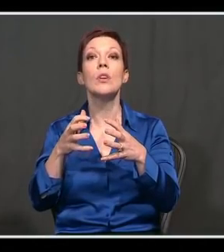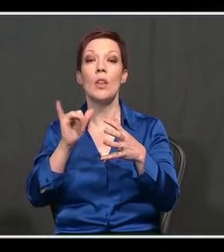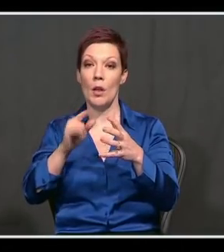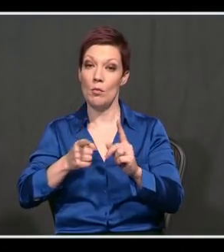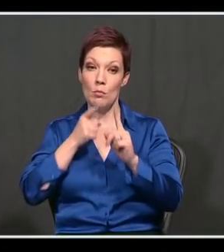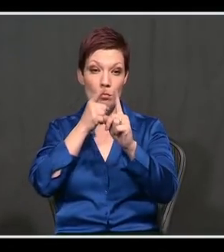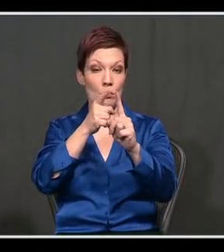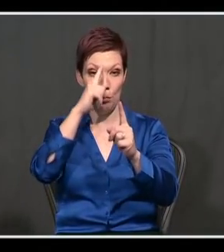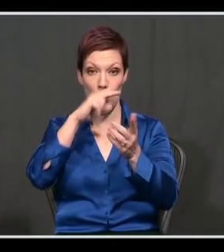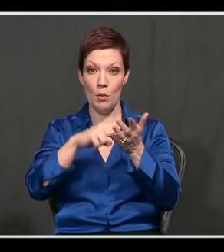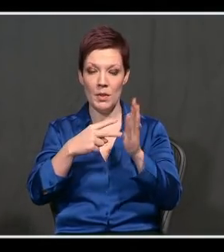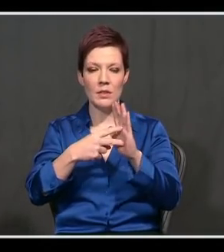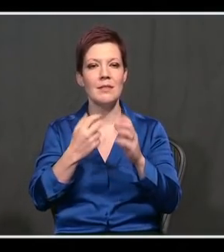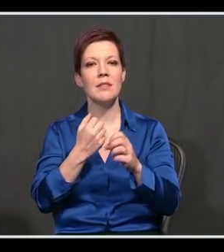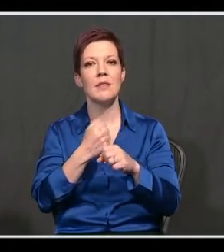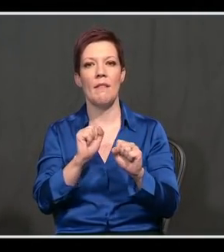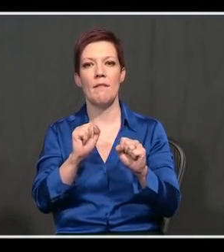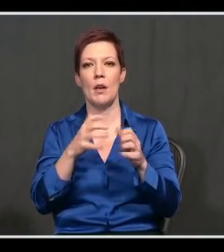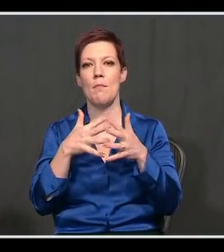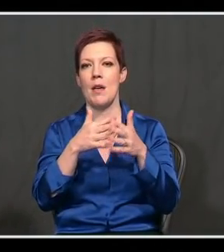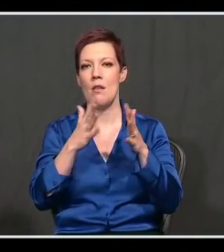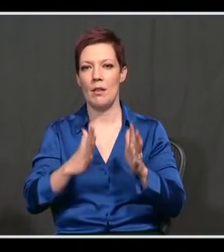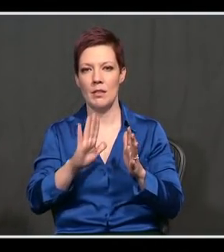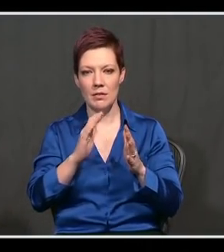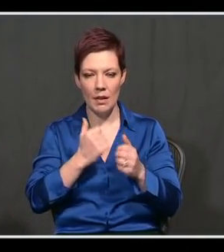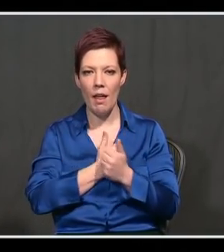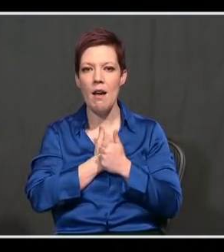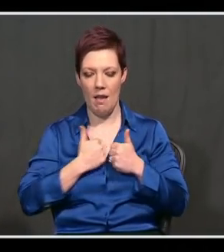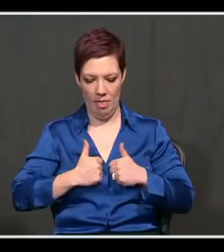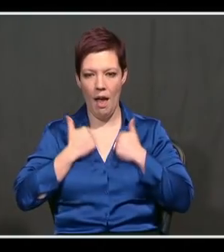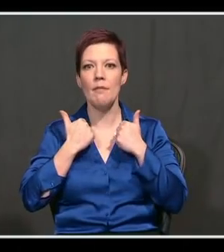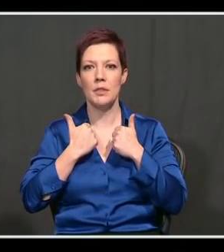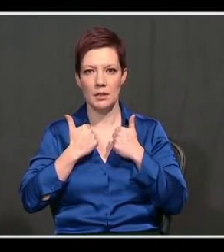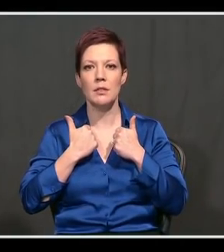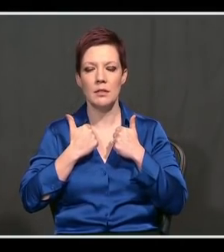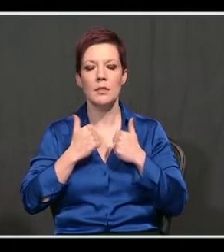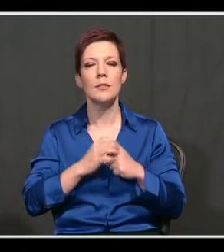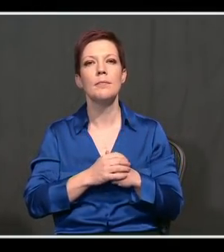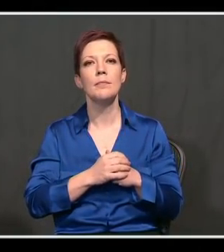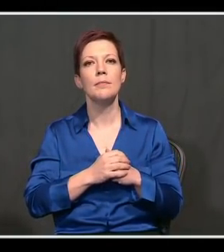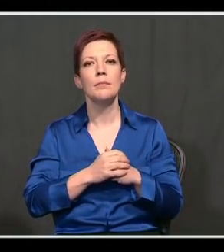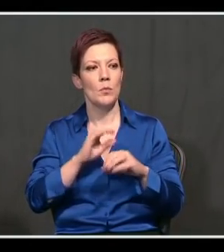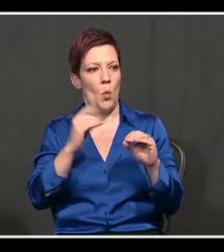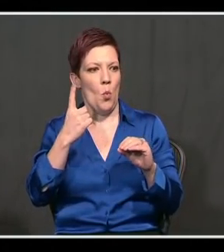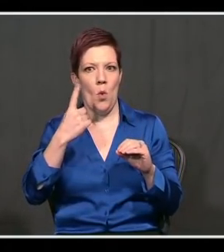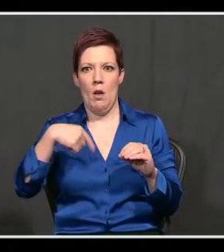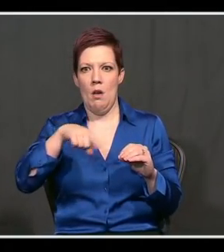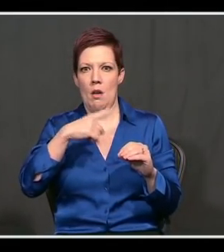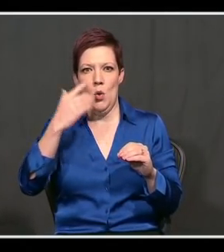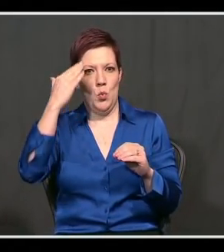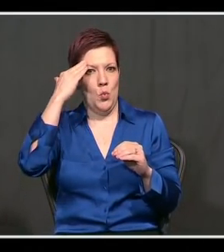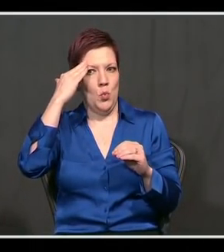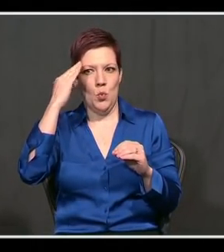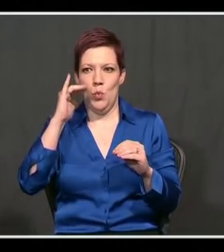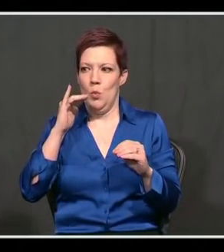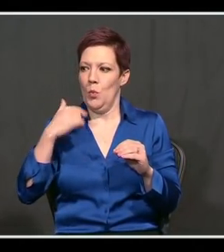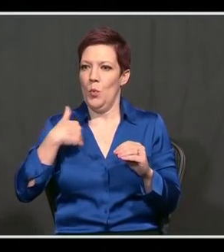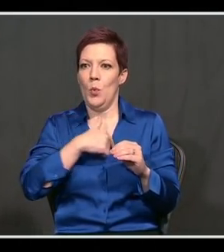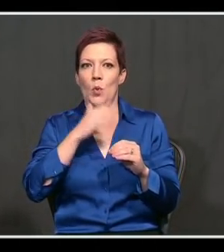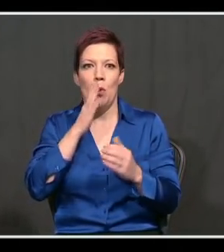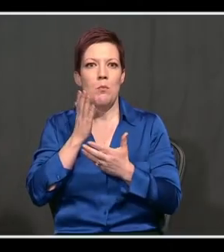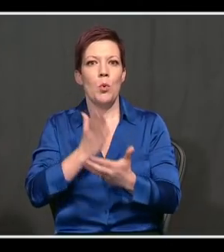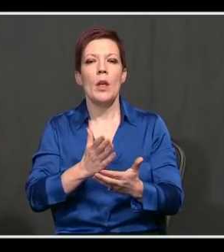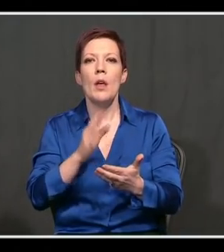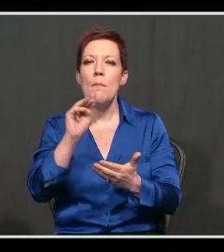lives. No one on this team ever knew bringing millions of doses of even one, not to mention two,